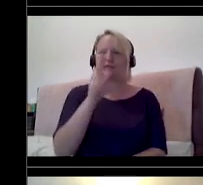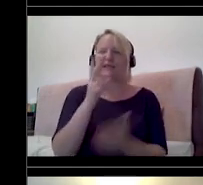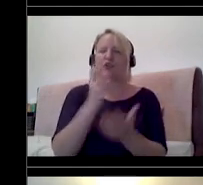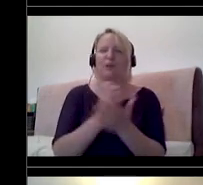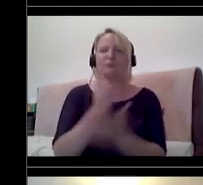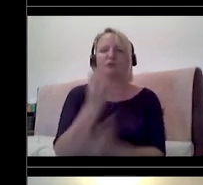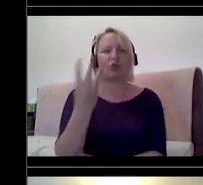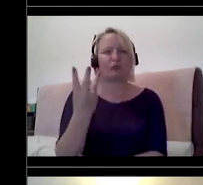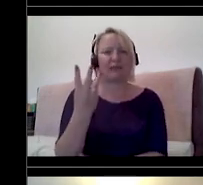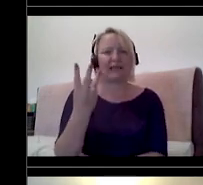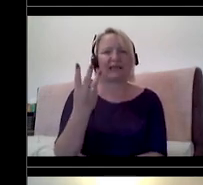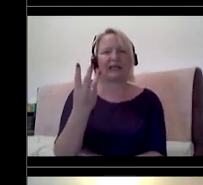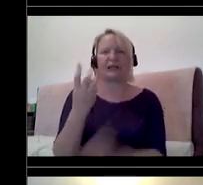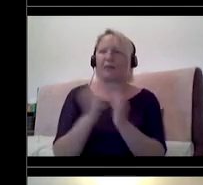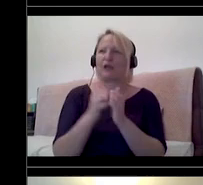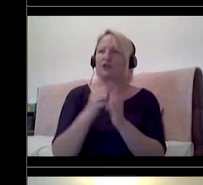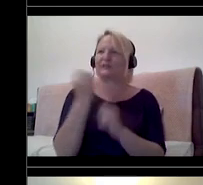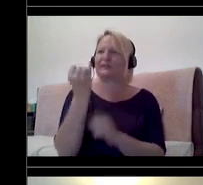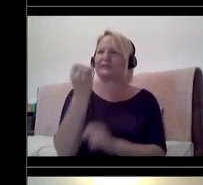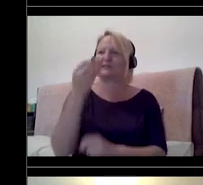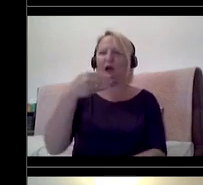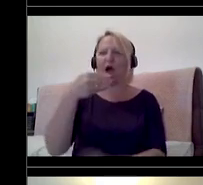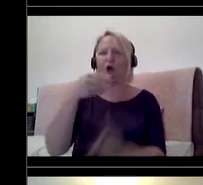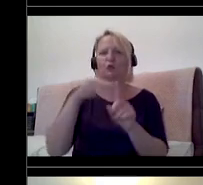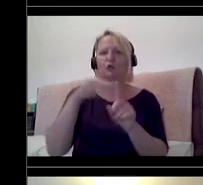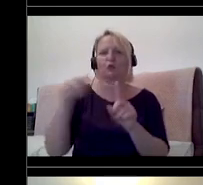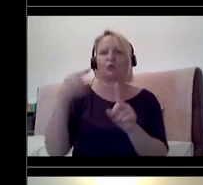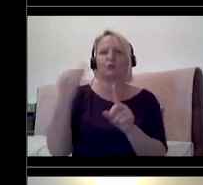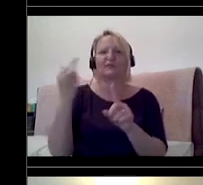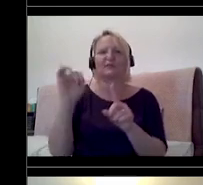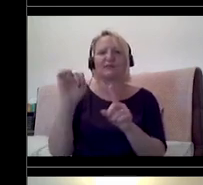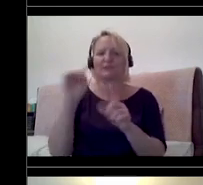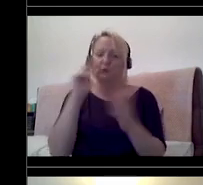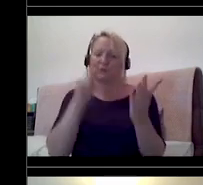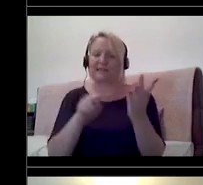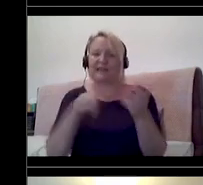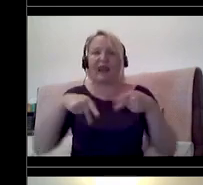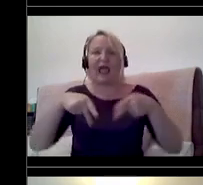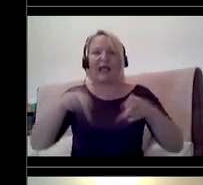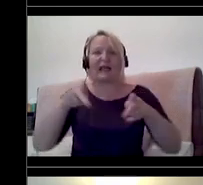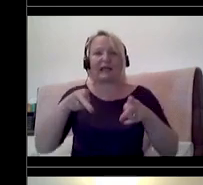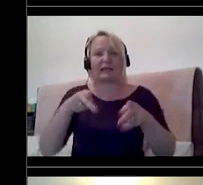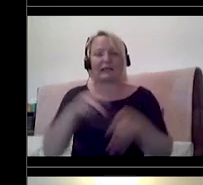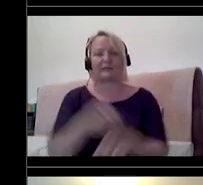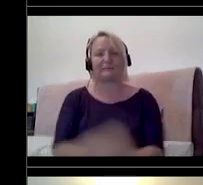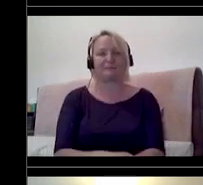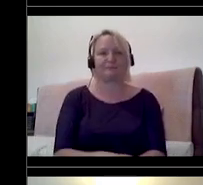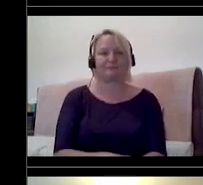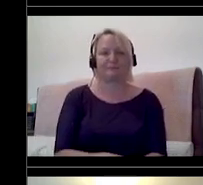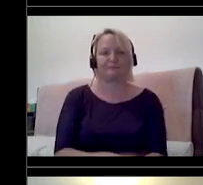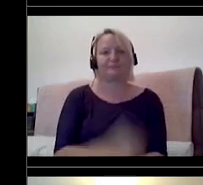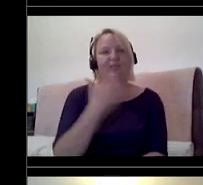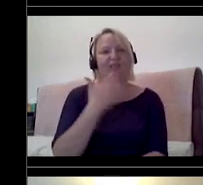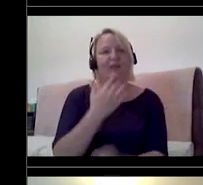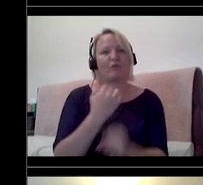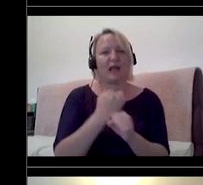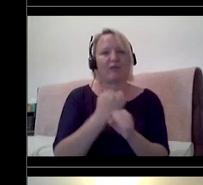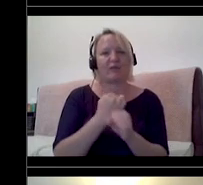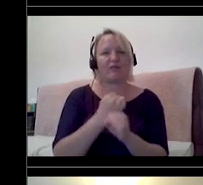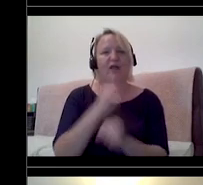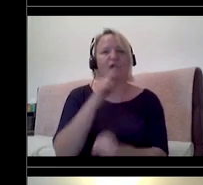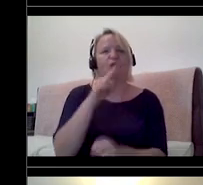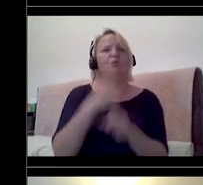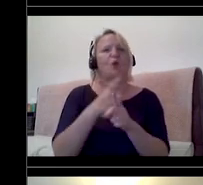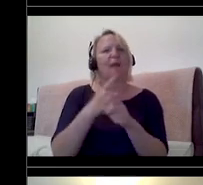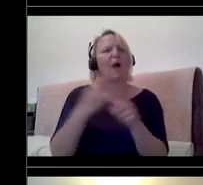70, that sets out in detail what we're planning to do there. Oh, thanks very much, Gareth. And sticking with the